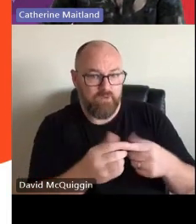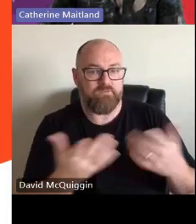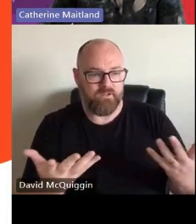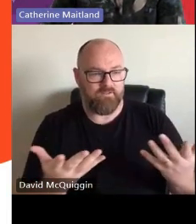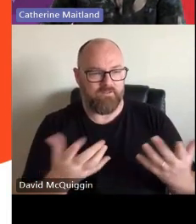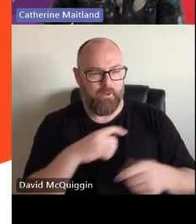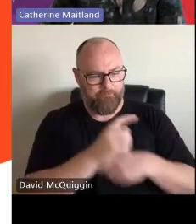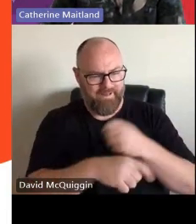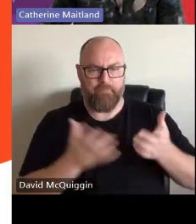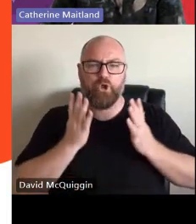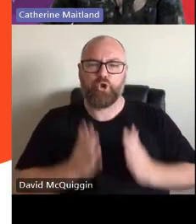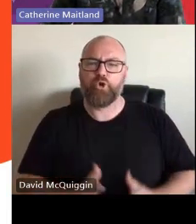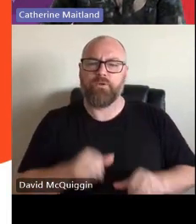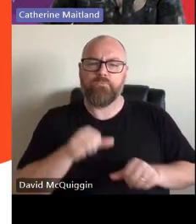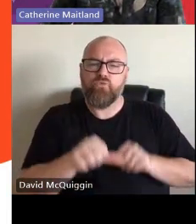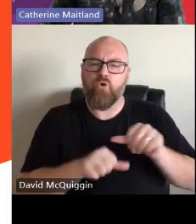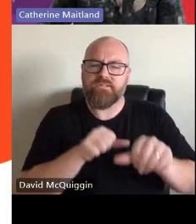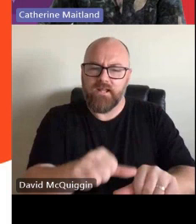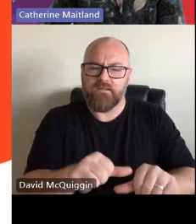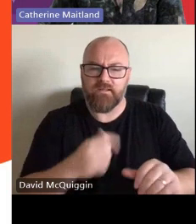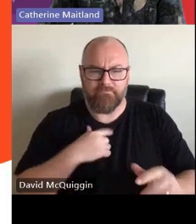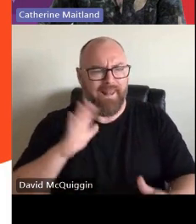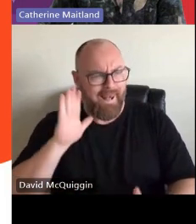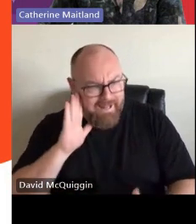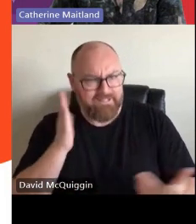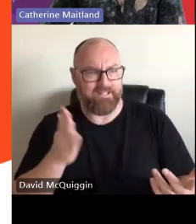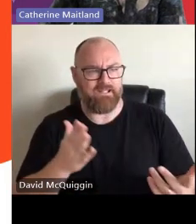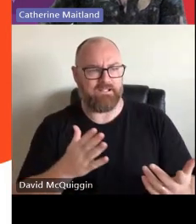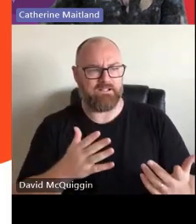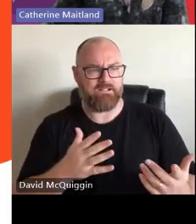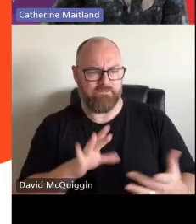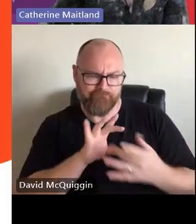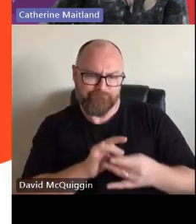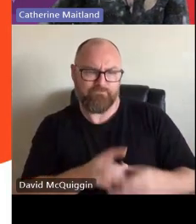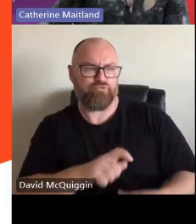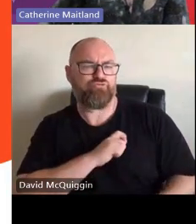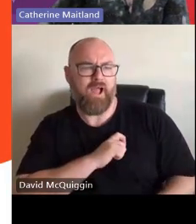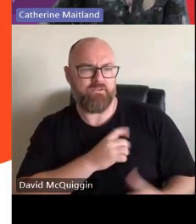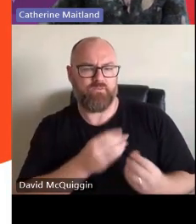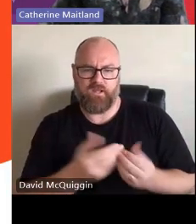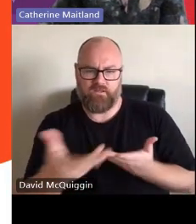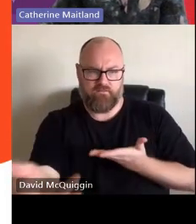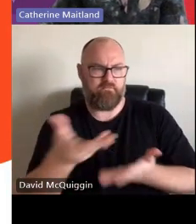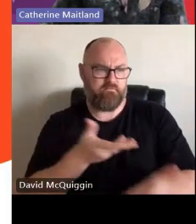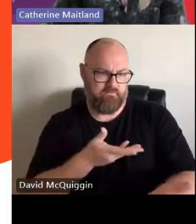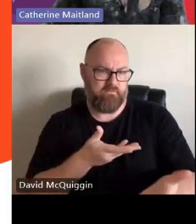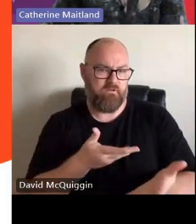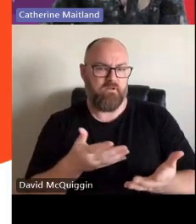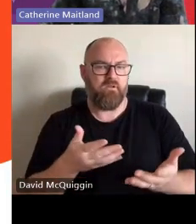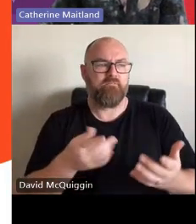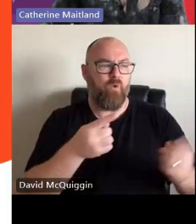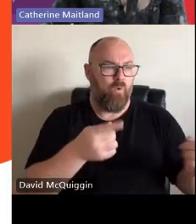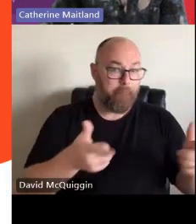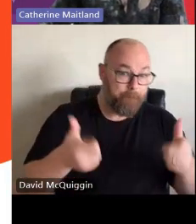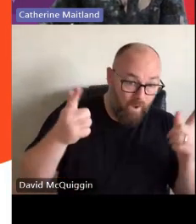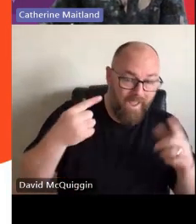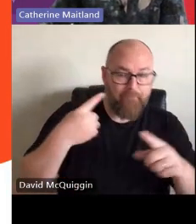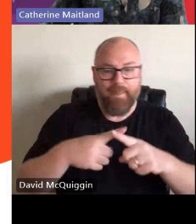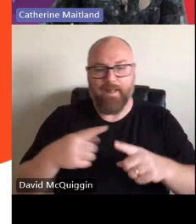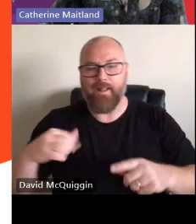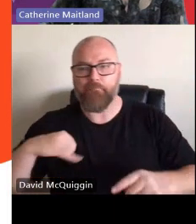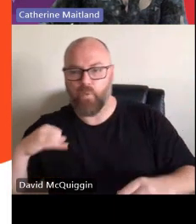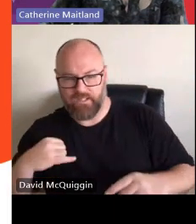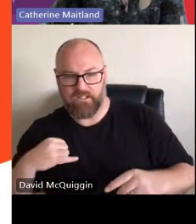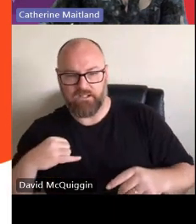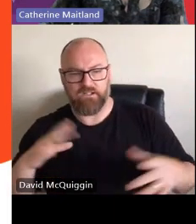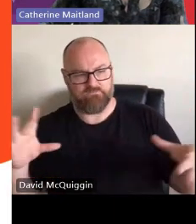humanize the process, listening and building trust between employers and employees. And that has a lot